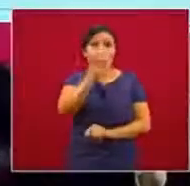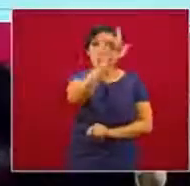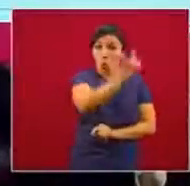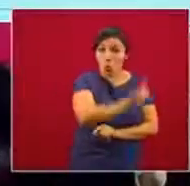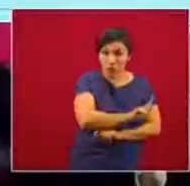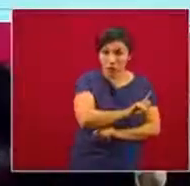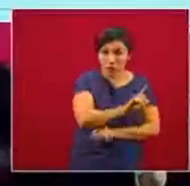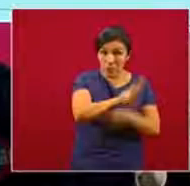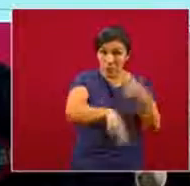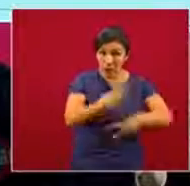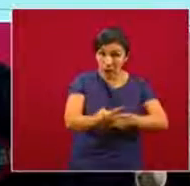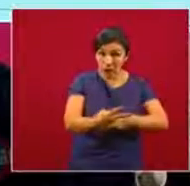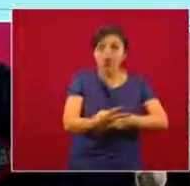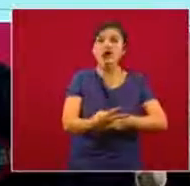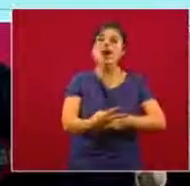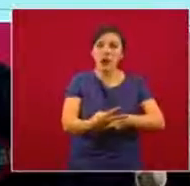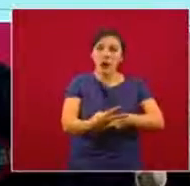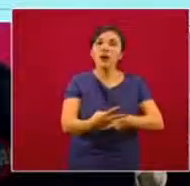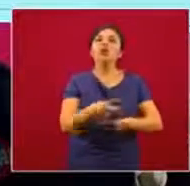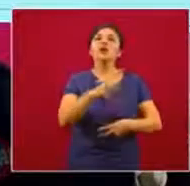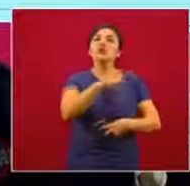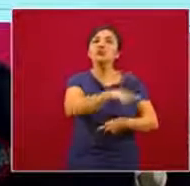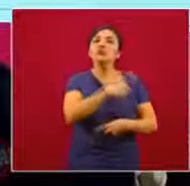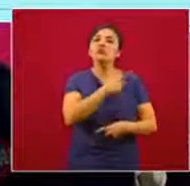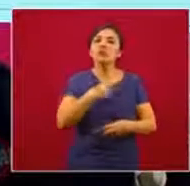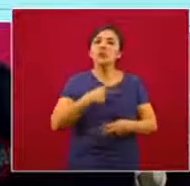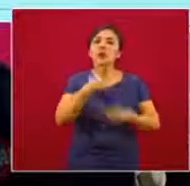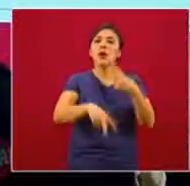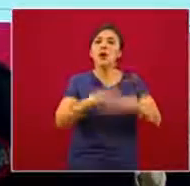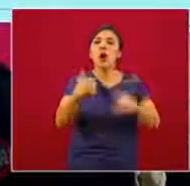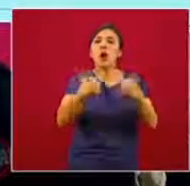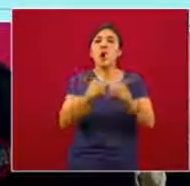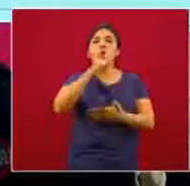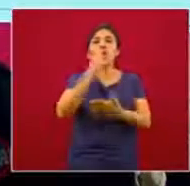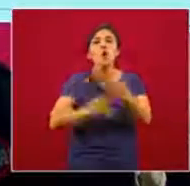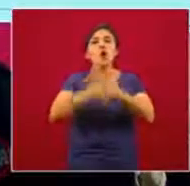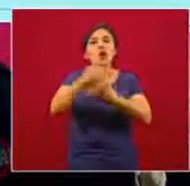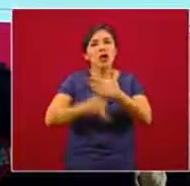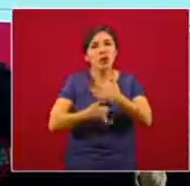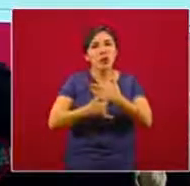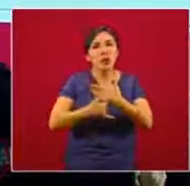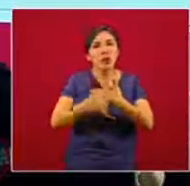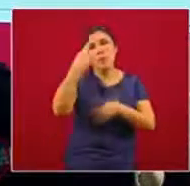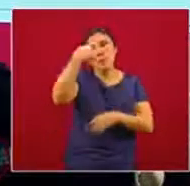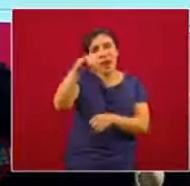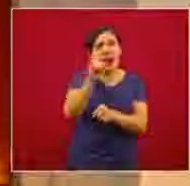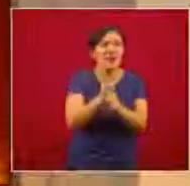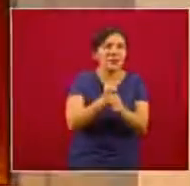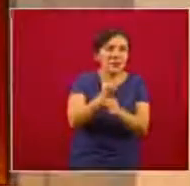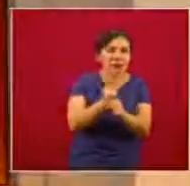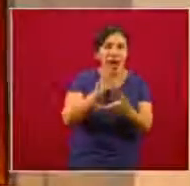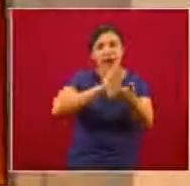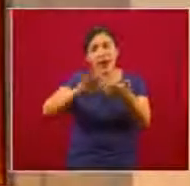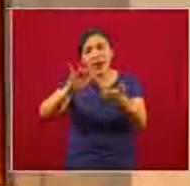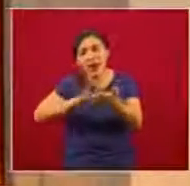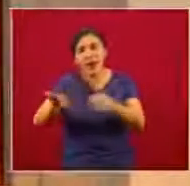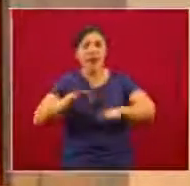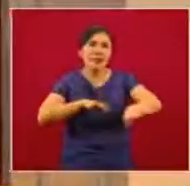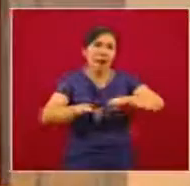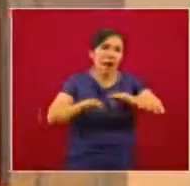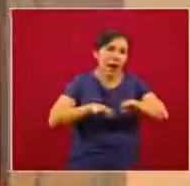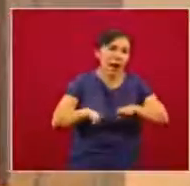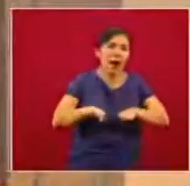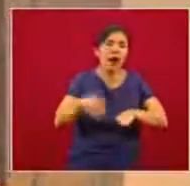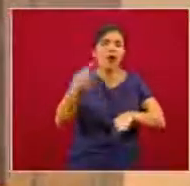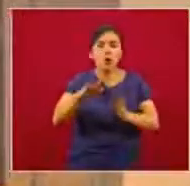so some would then alternate turns to go to school. For those that go on Thursday, they are going